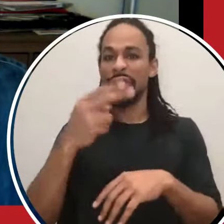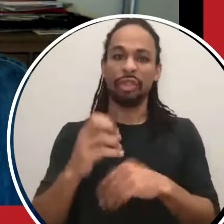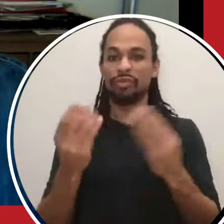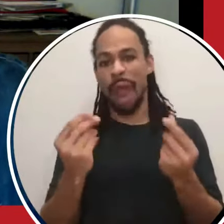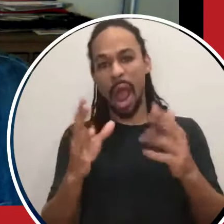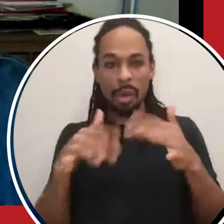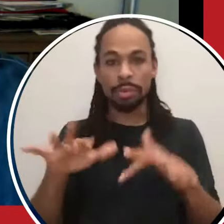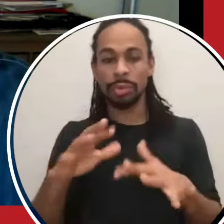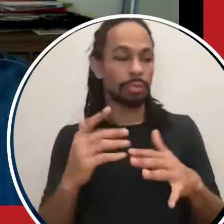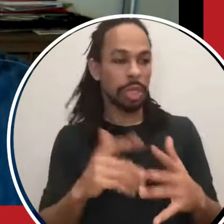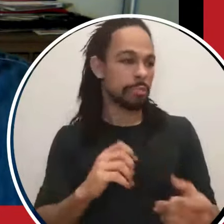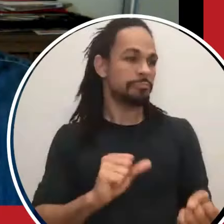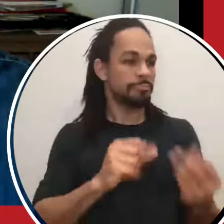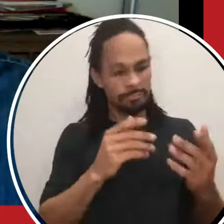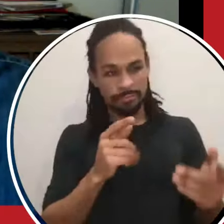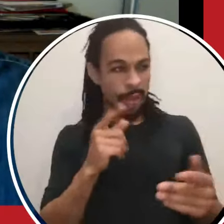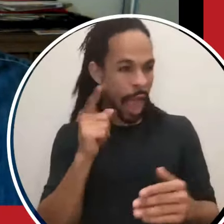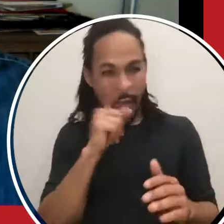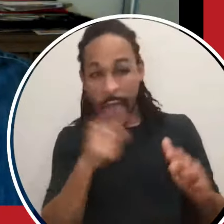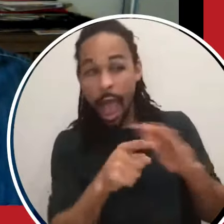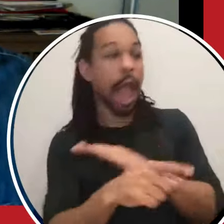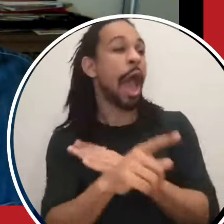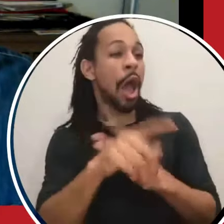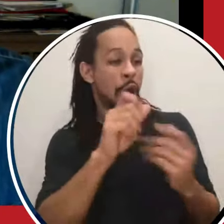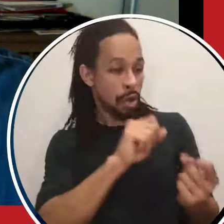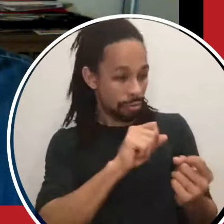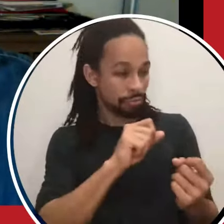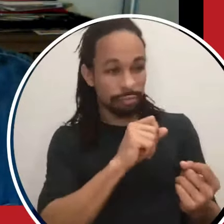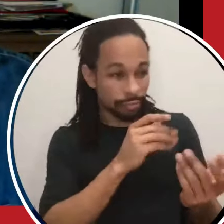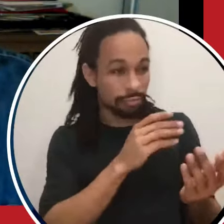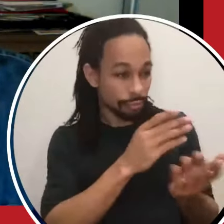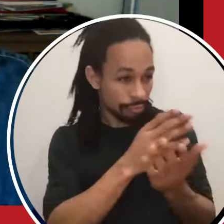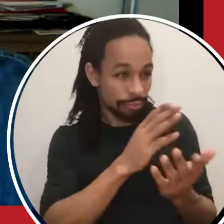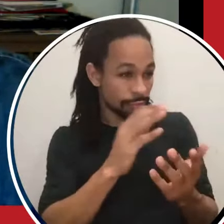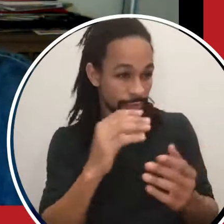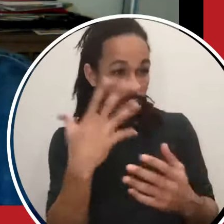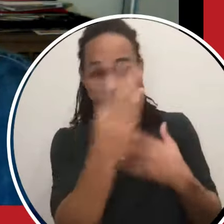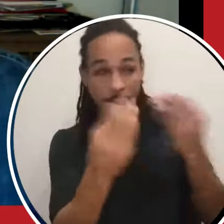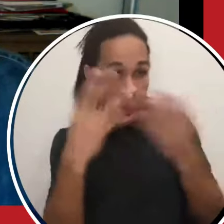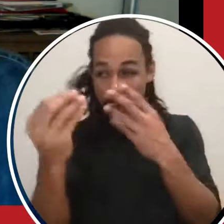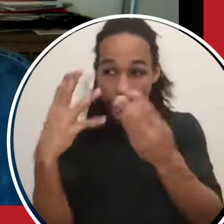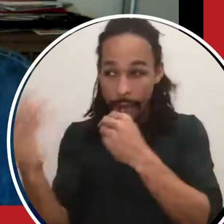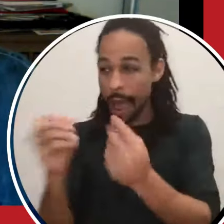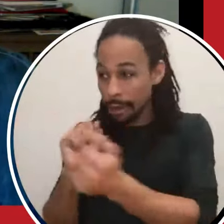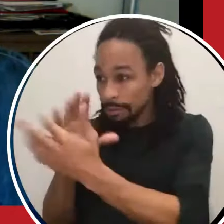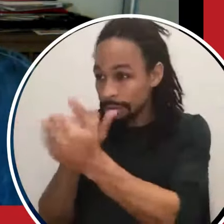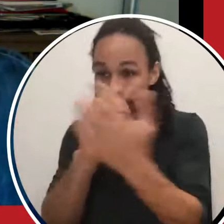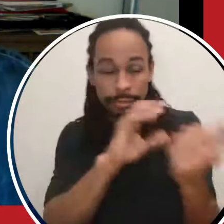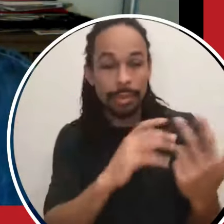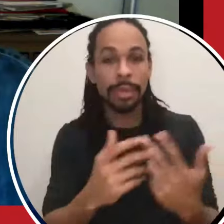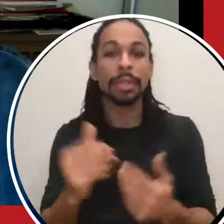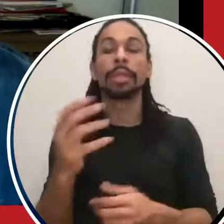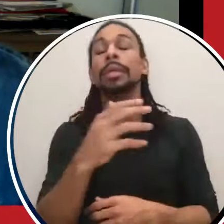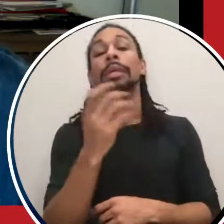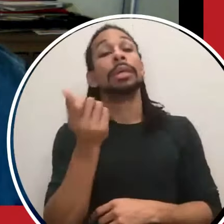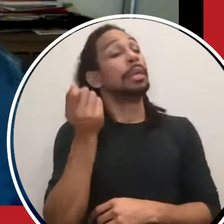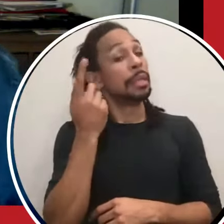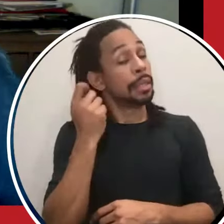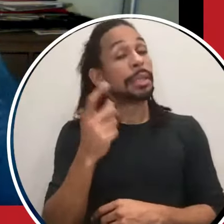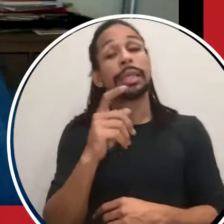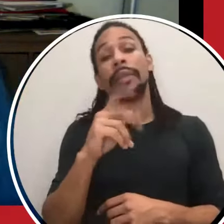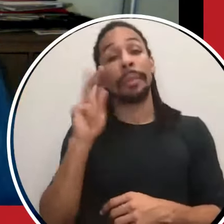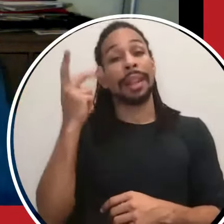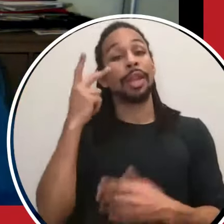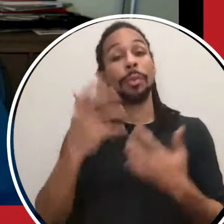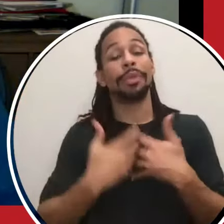kind of usually these local politics is often controlled by a political machine, at least in New York. And that political machine kind of